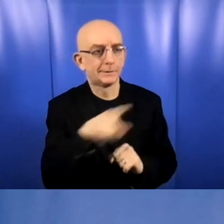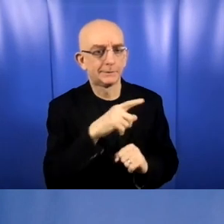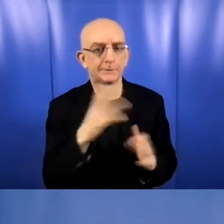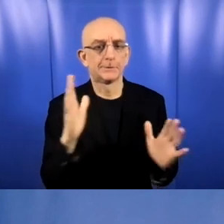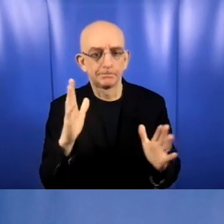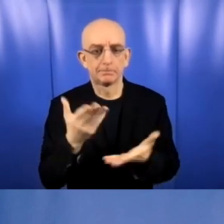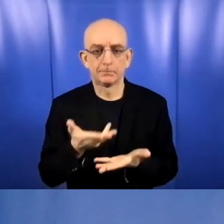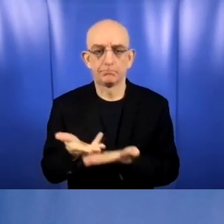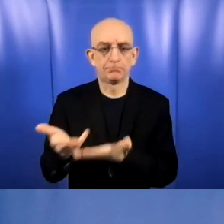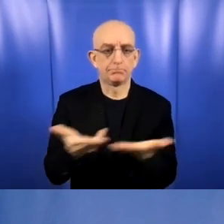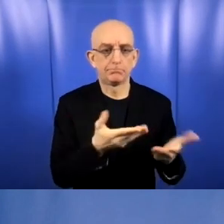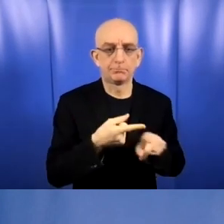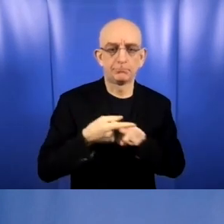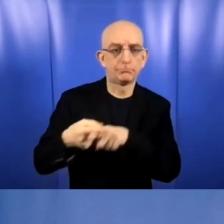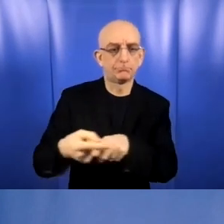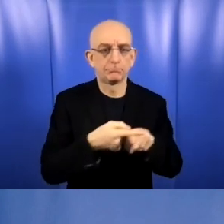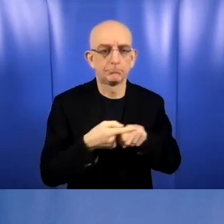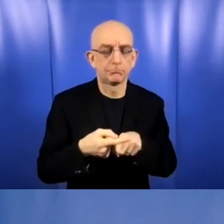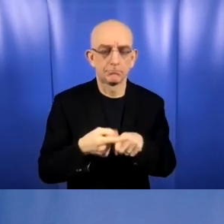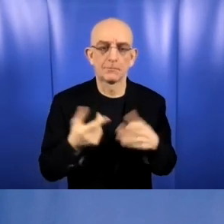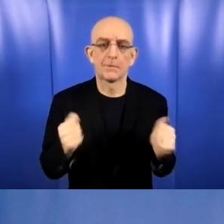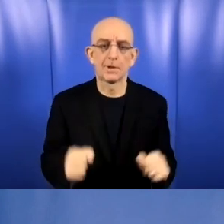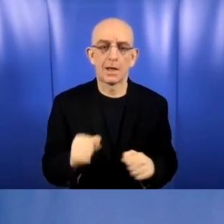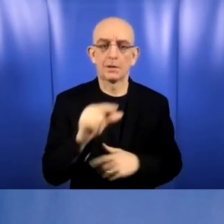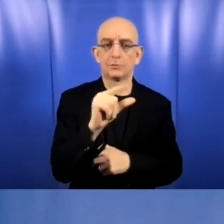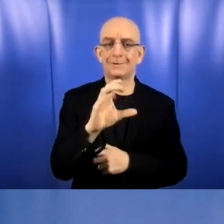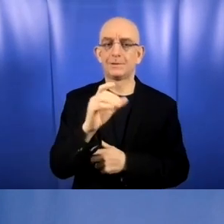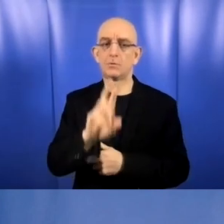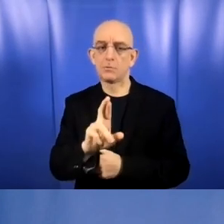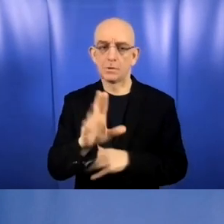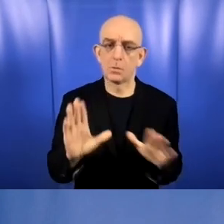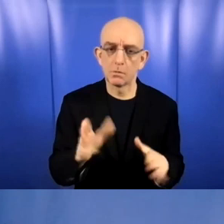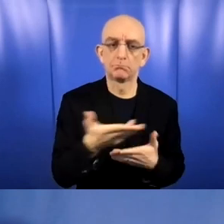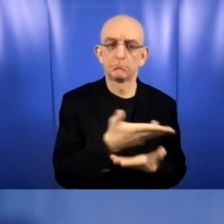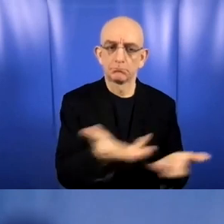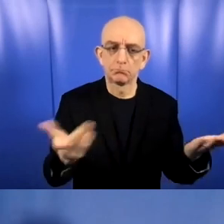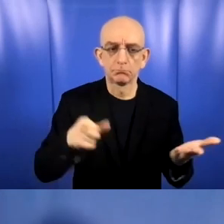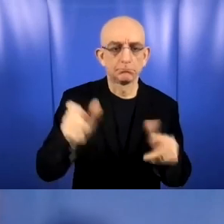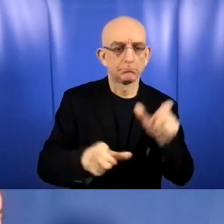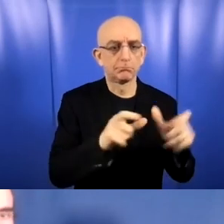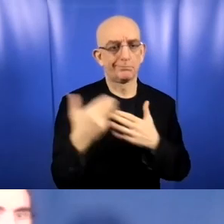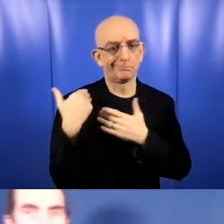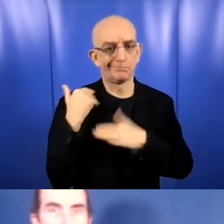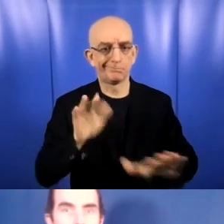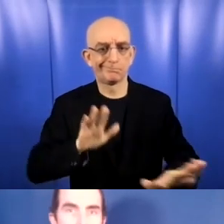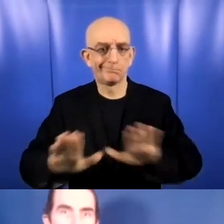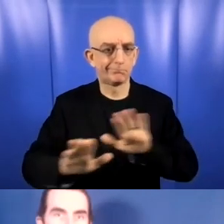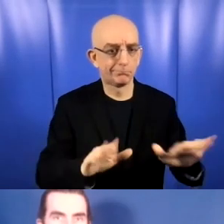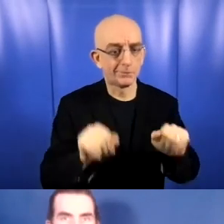whole of society elements that came up in the course of our conversations on the panels? Well, I